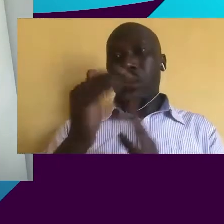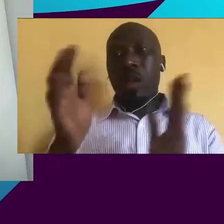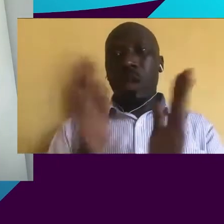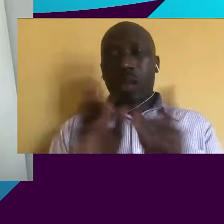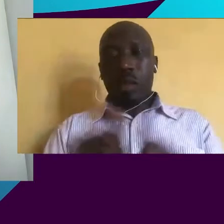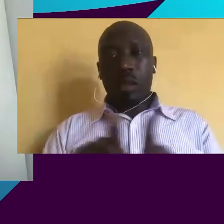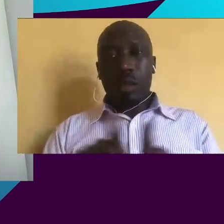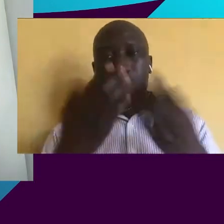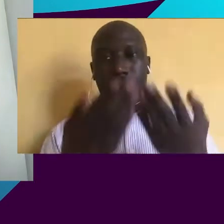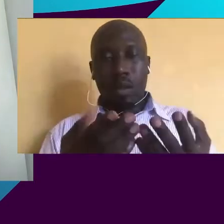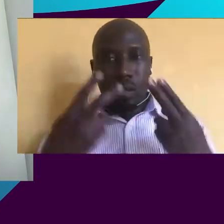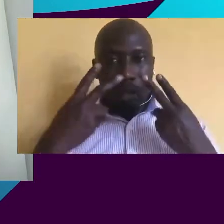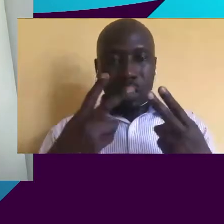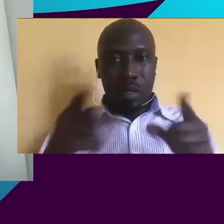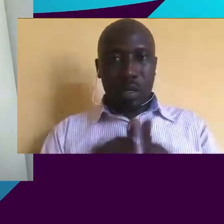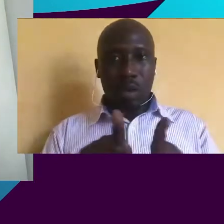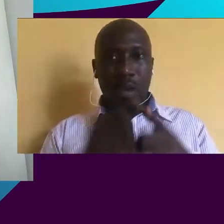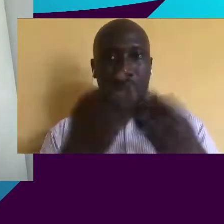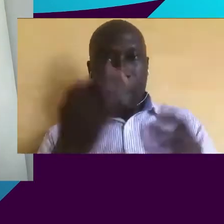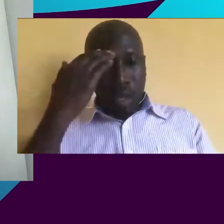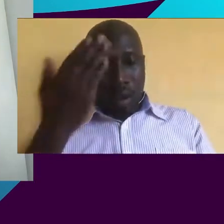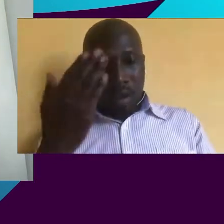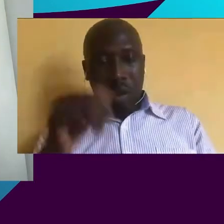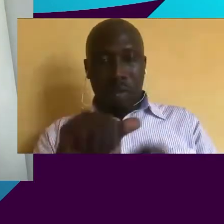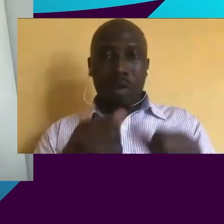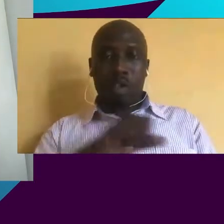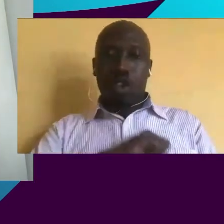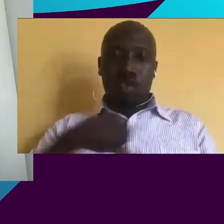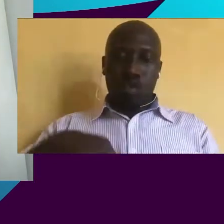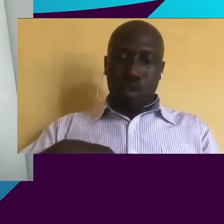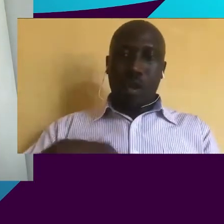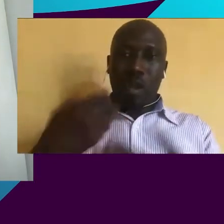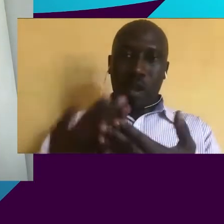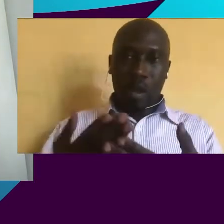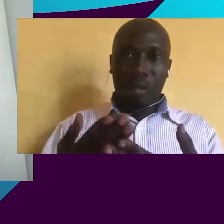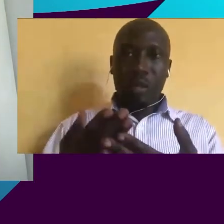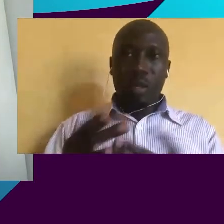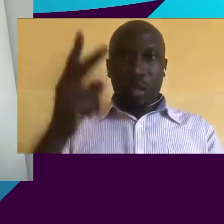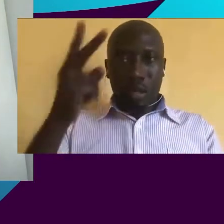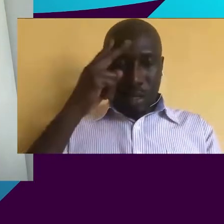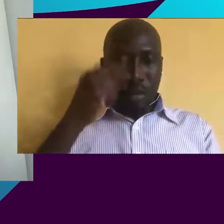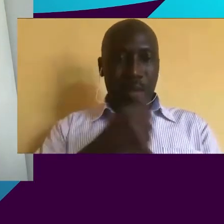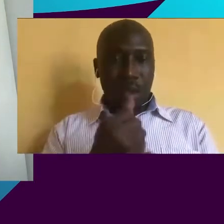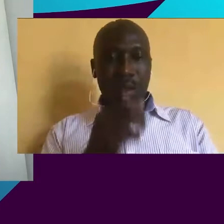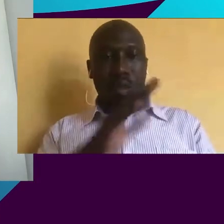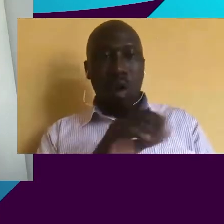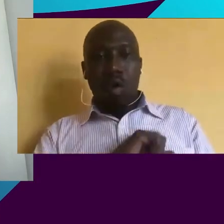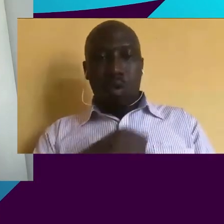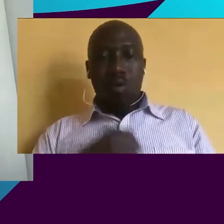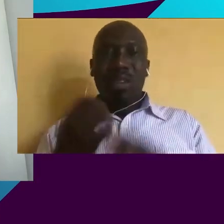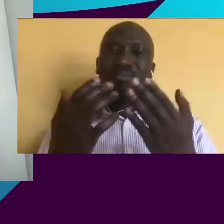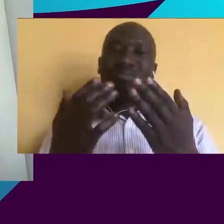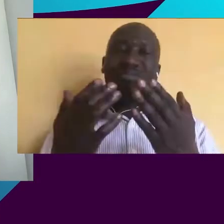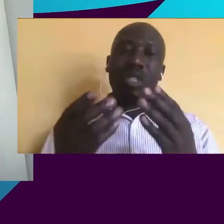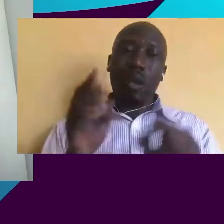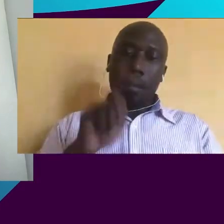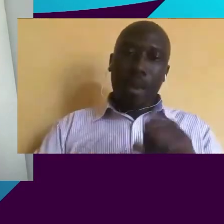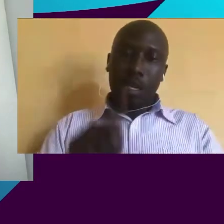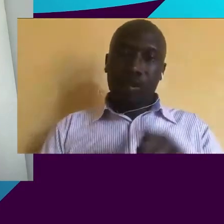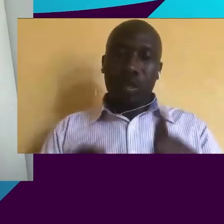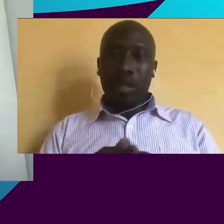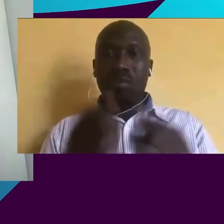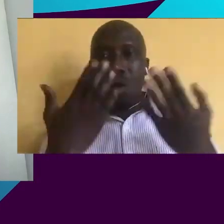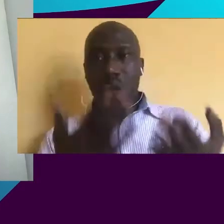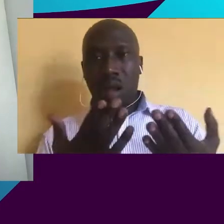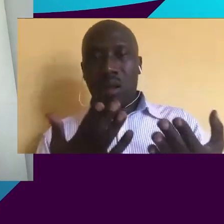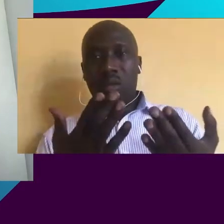think I've noticed it more through the women's game that we're getting a mix of more females coming through. We have a lot more females studying at university